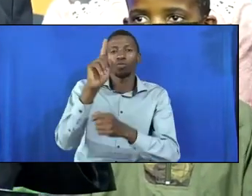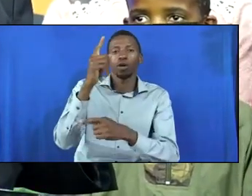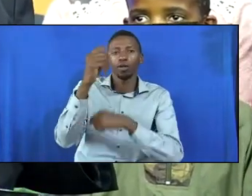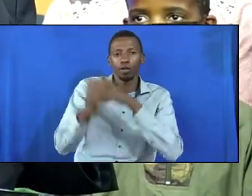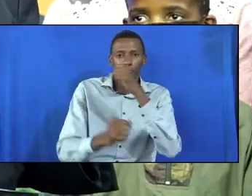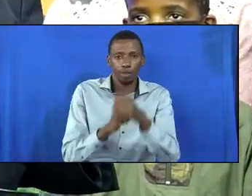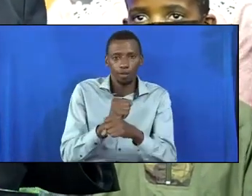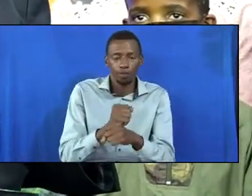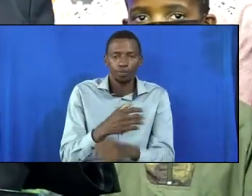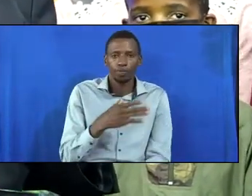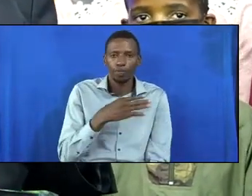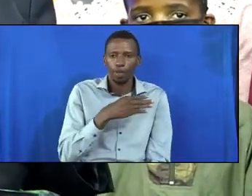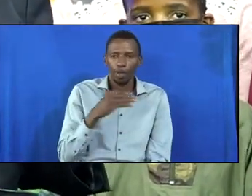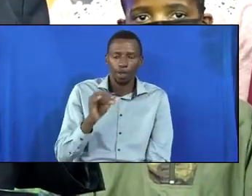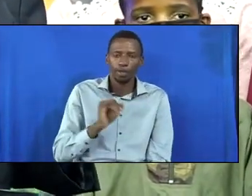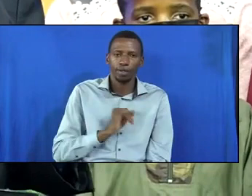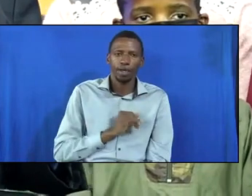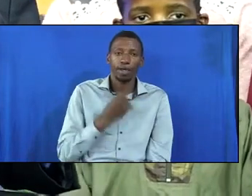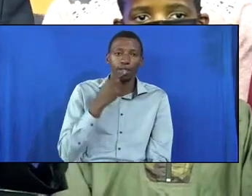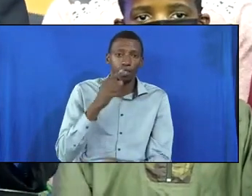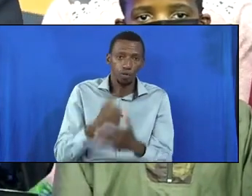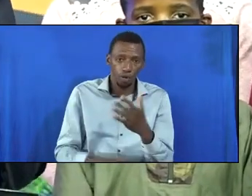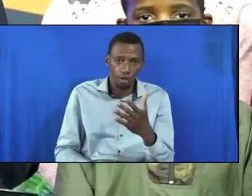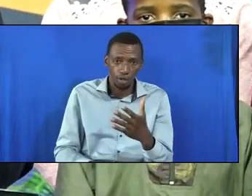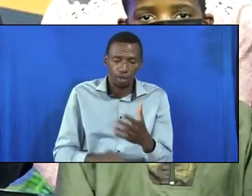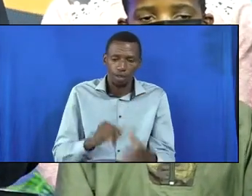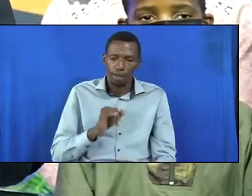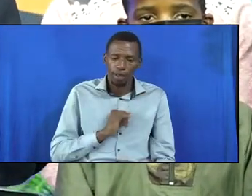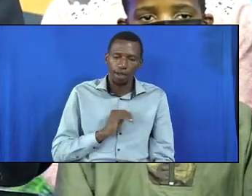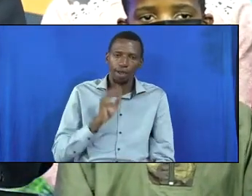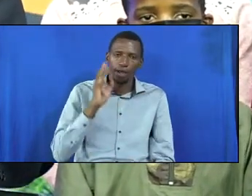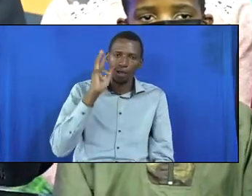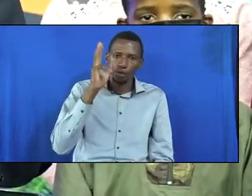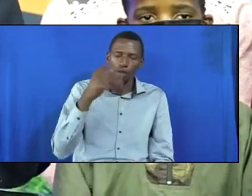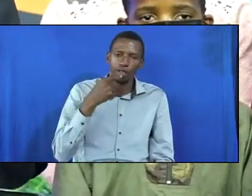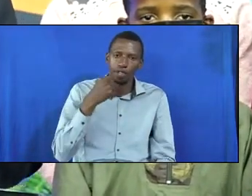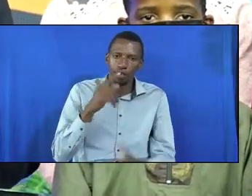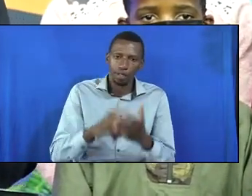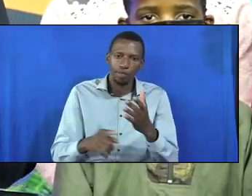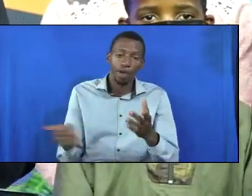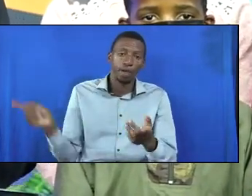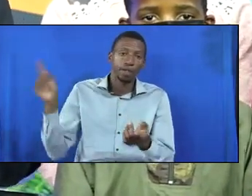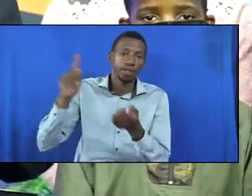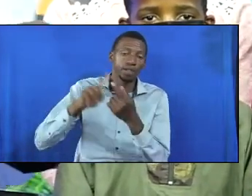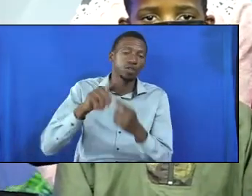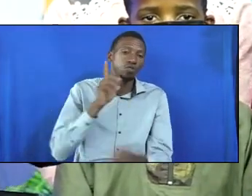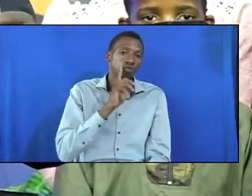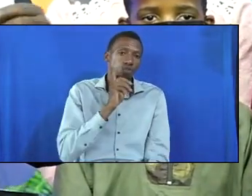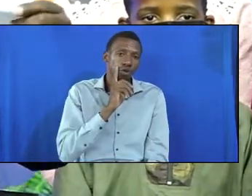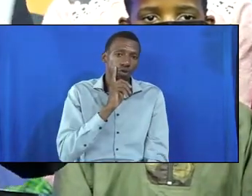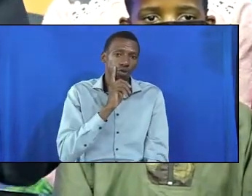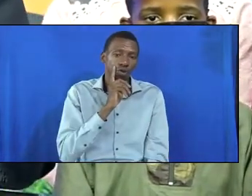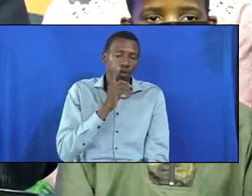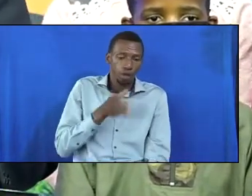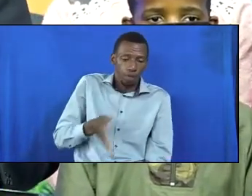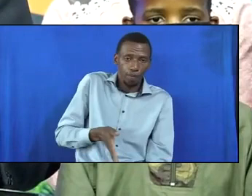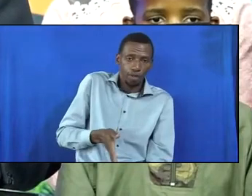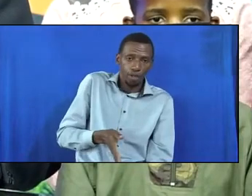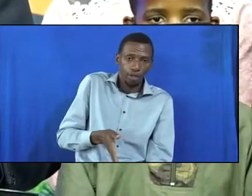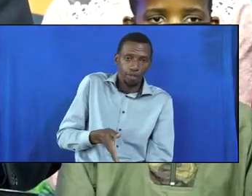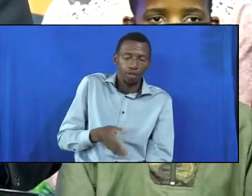said, I will extend this, I said, until tomorrow midnight so that we can have a few